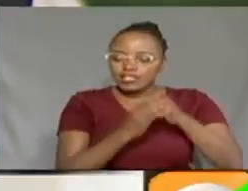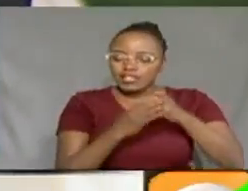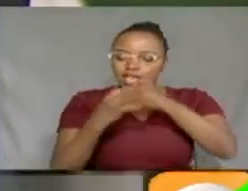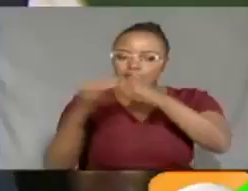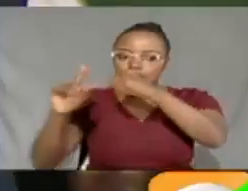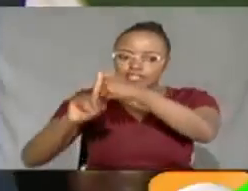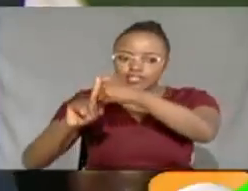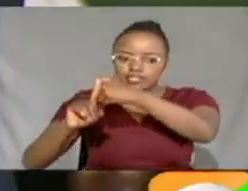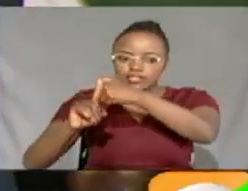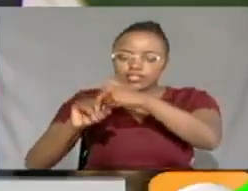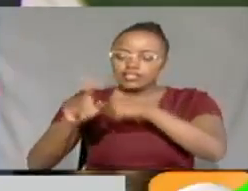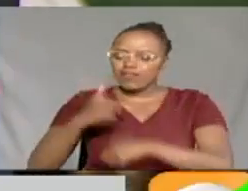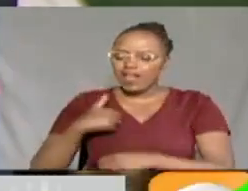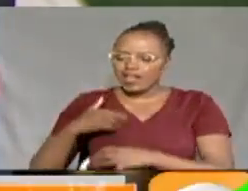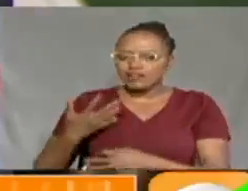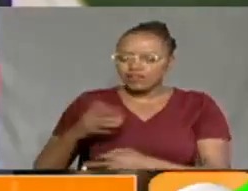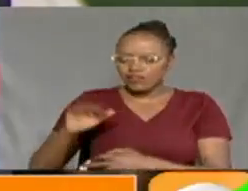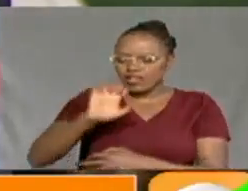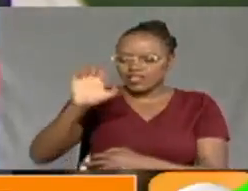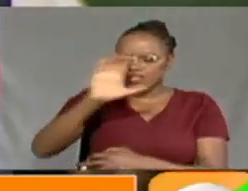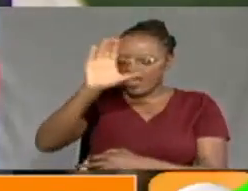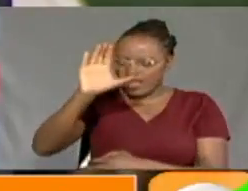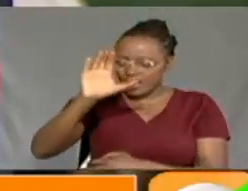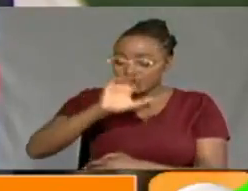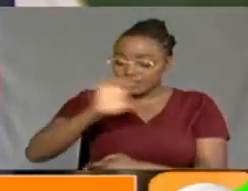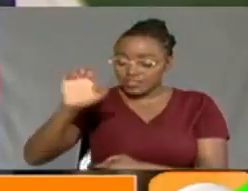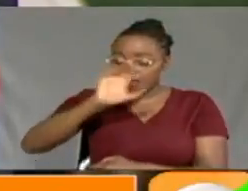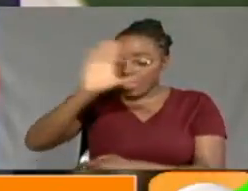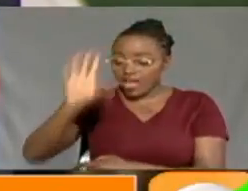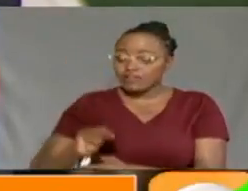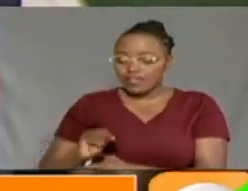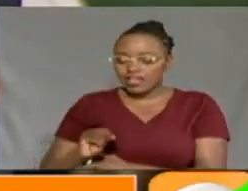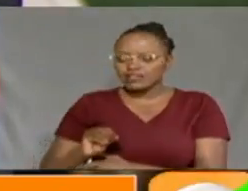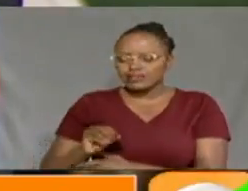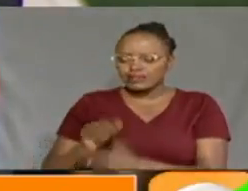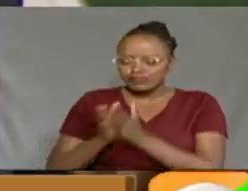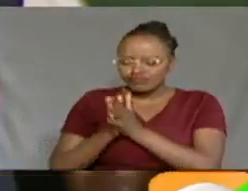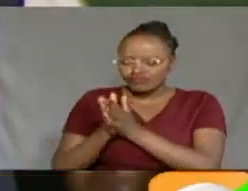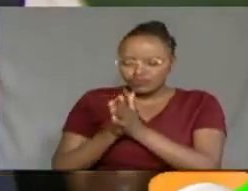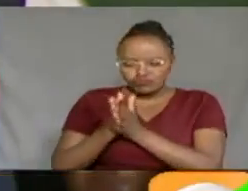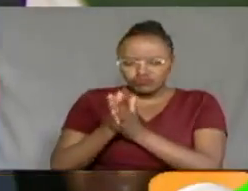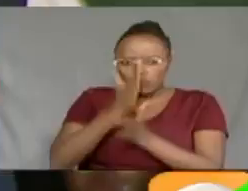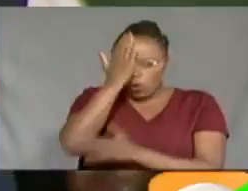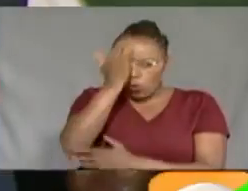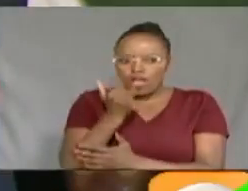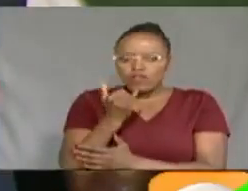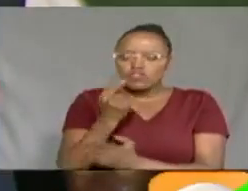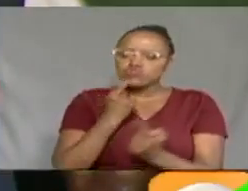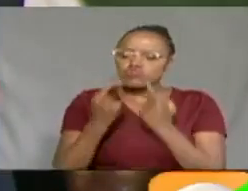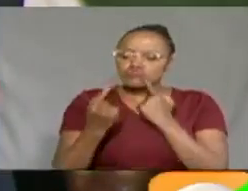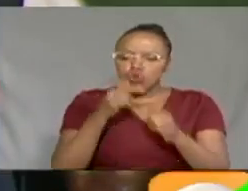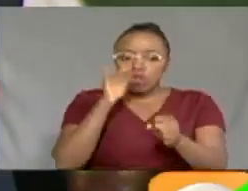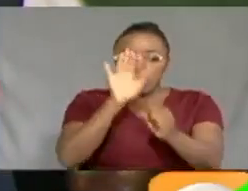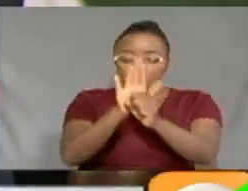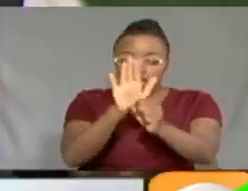1986. Niroho ya East Africa. Hii najua kwa sababu nilikuwa naongea sana